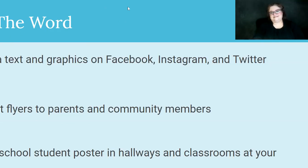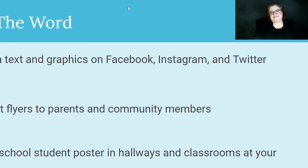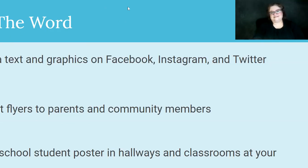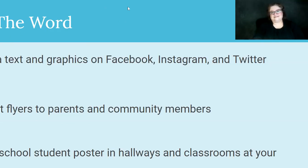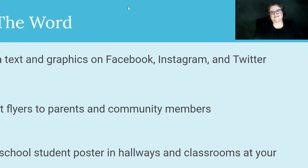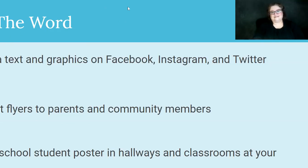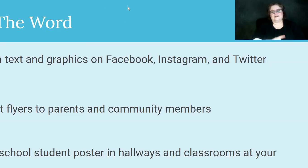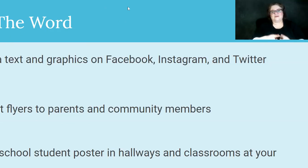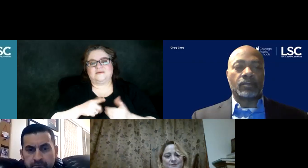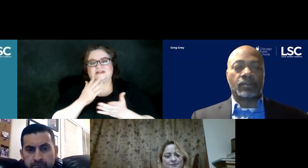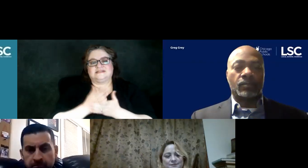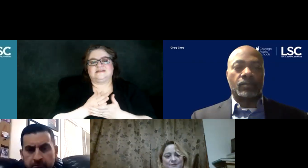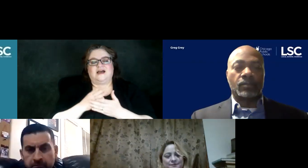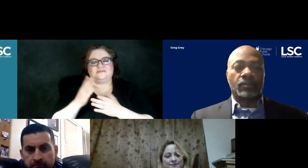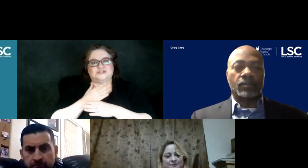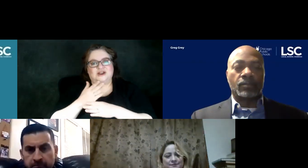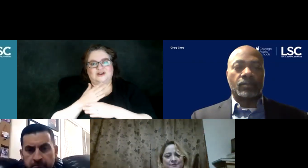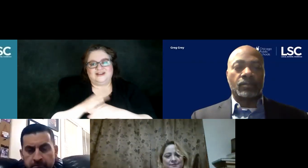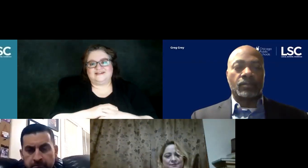But let me stop sharing.